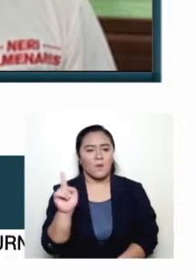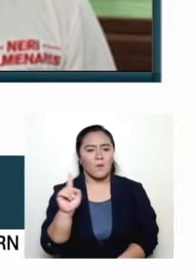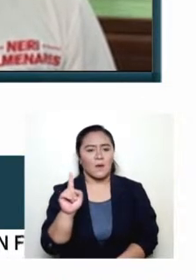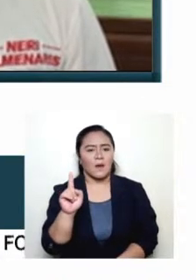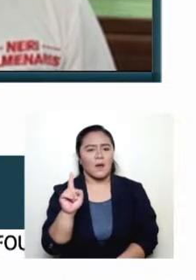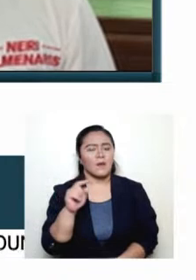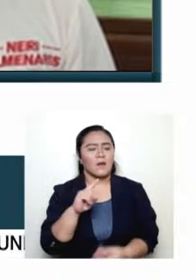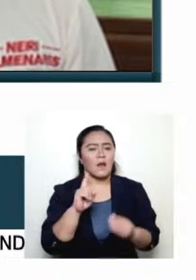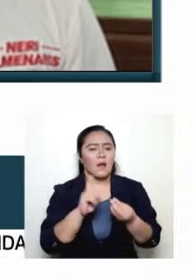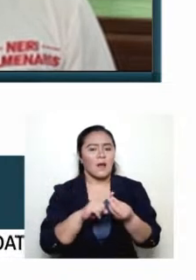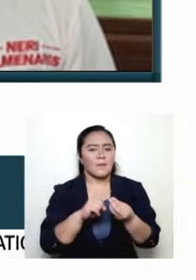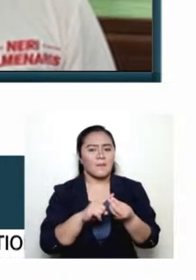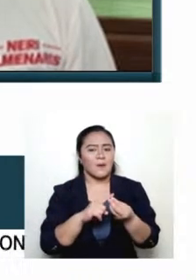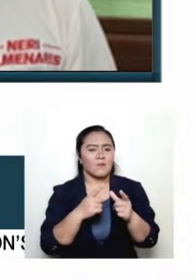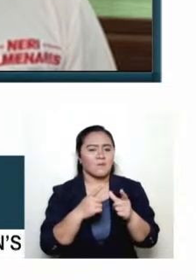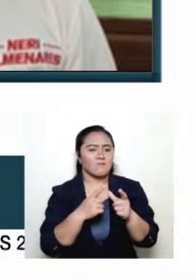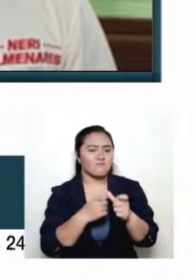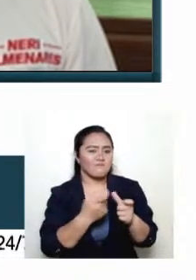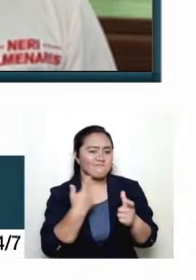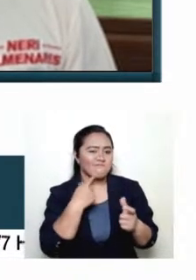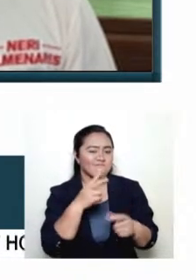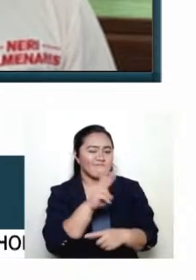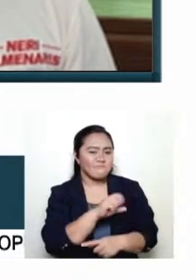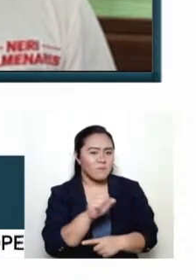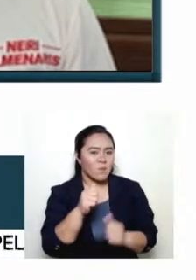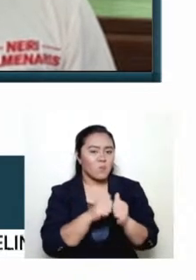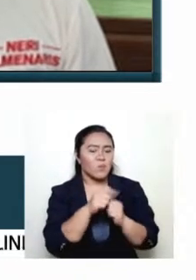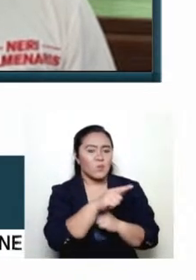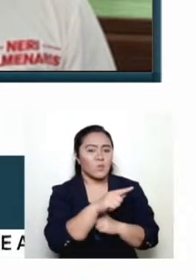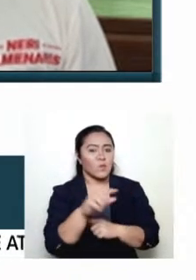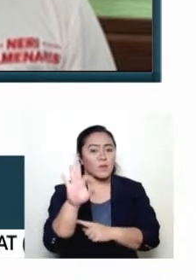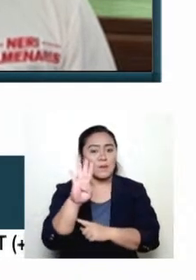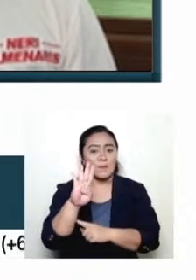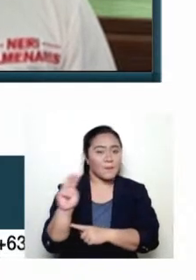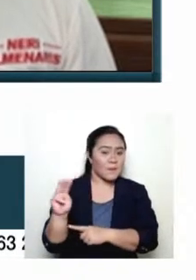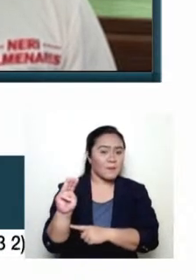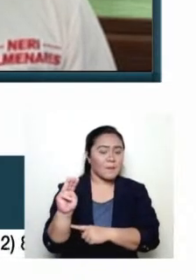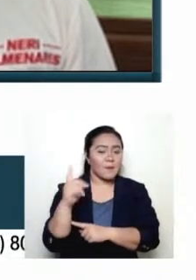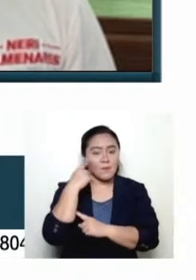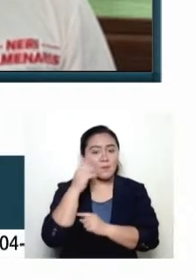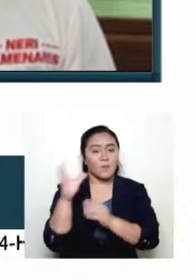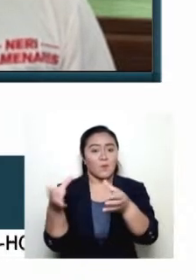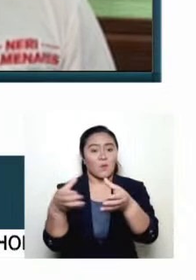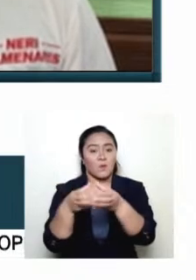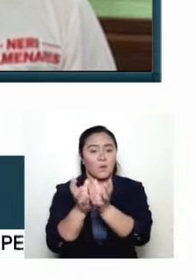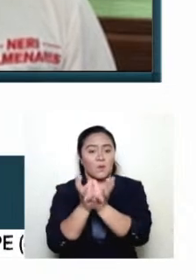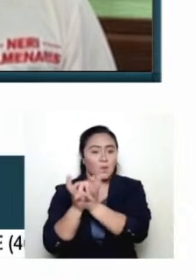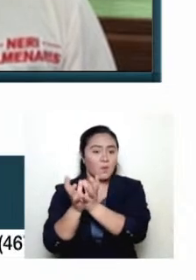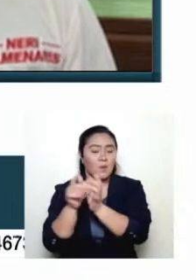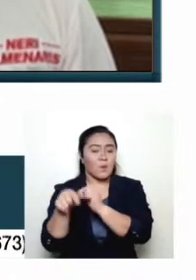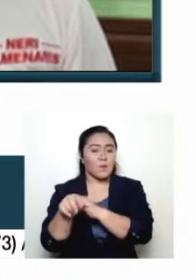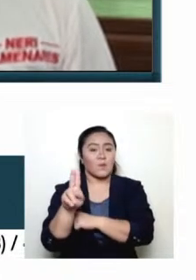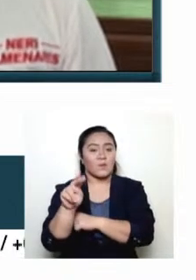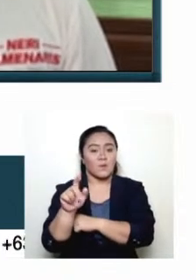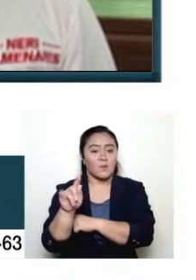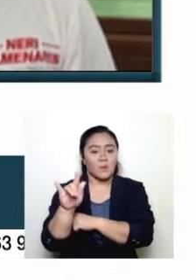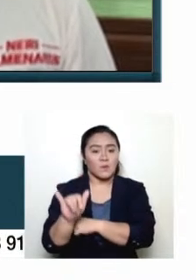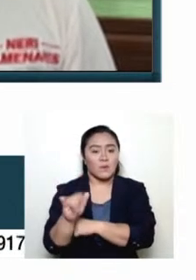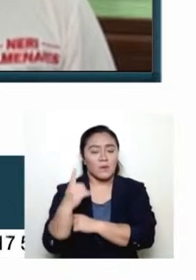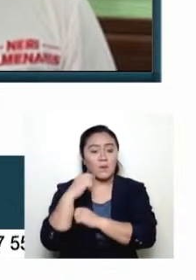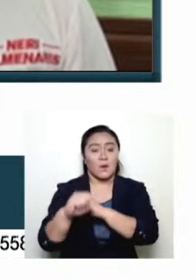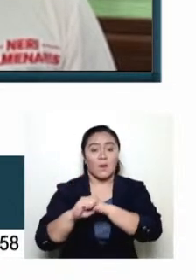counter to the call of Marcos Jr. for unity? I mean, this is the core of his campaign. And